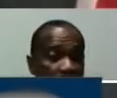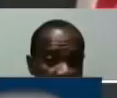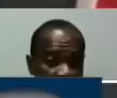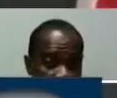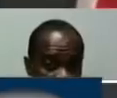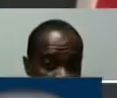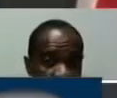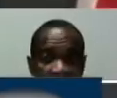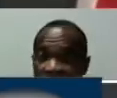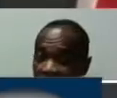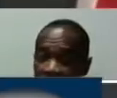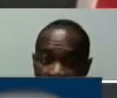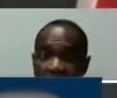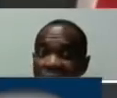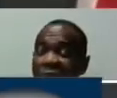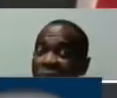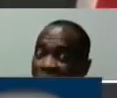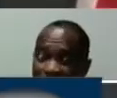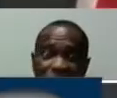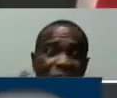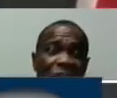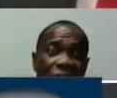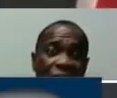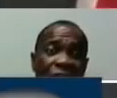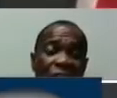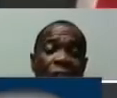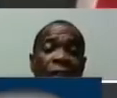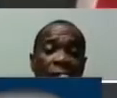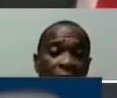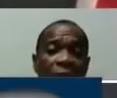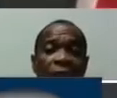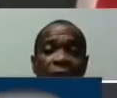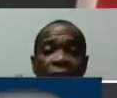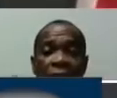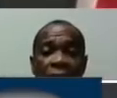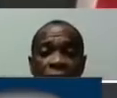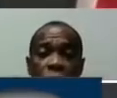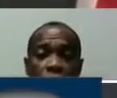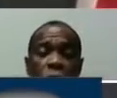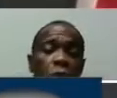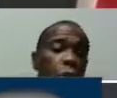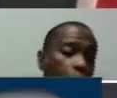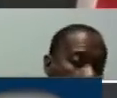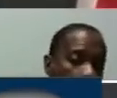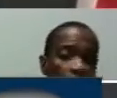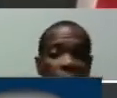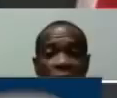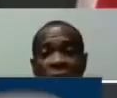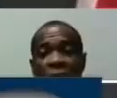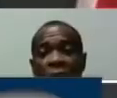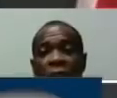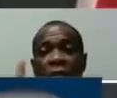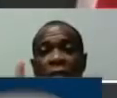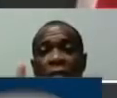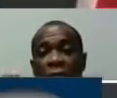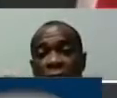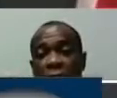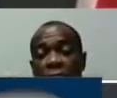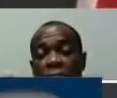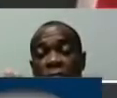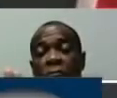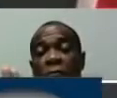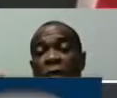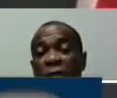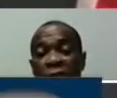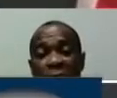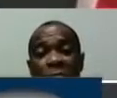the intensive care unit or the high dependency unit, and the outcome in some cases is death. And